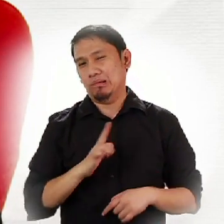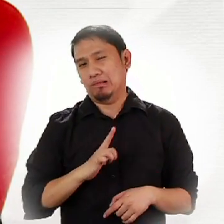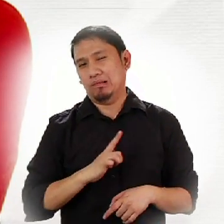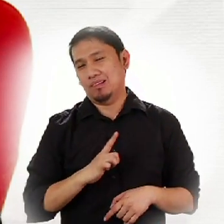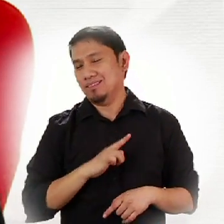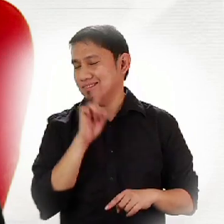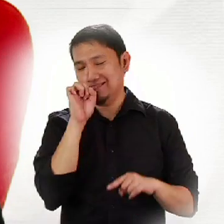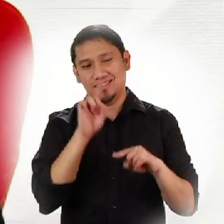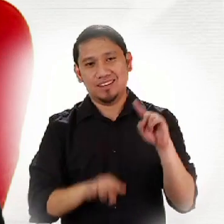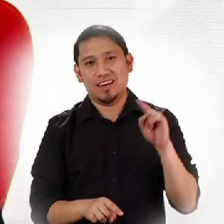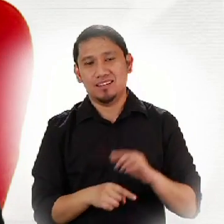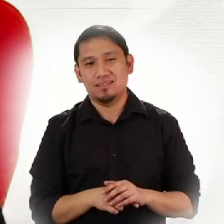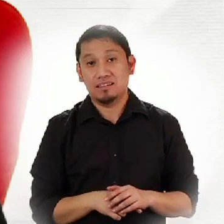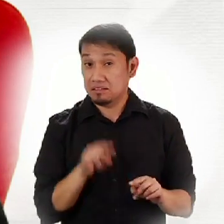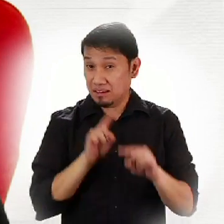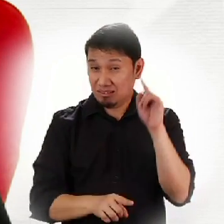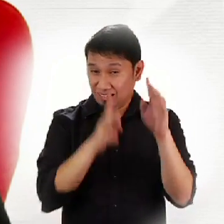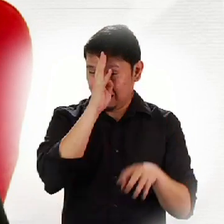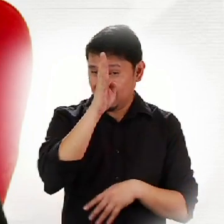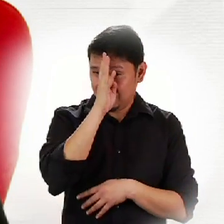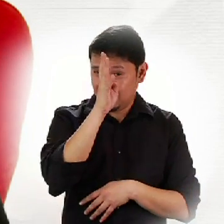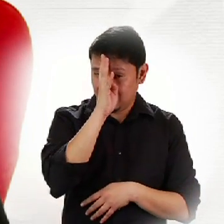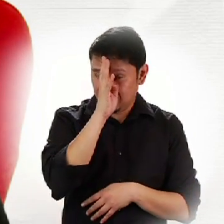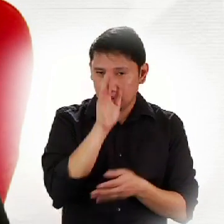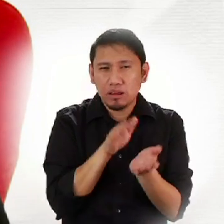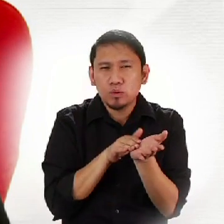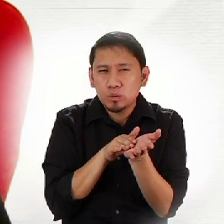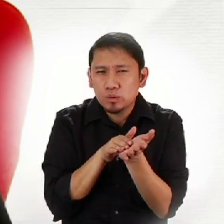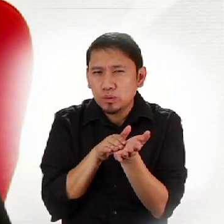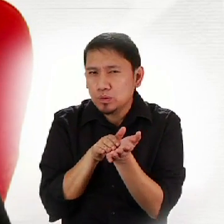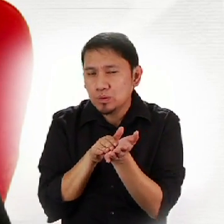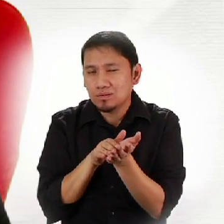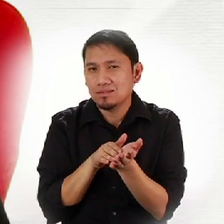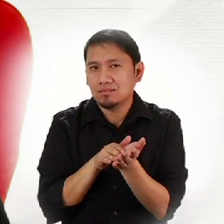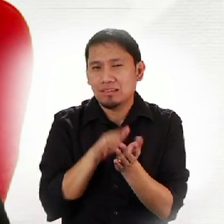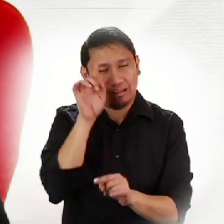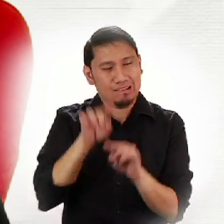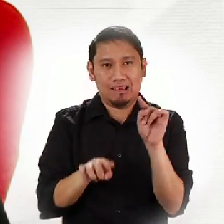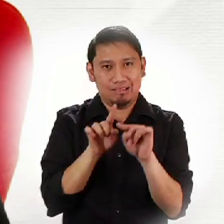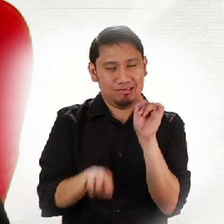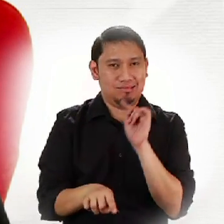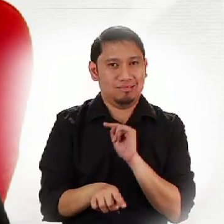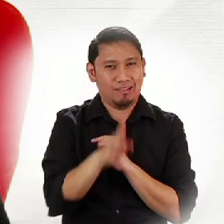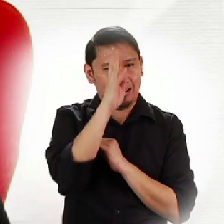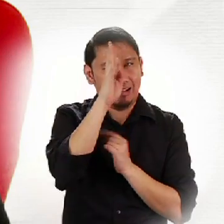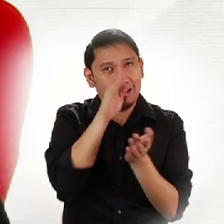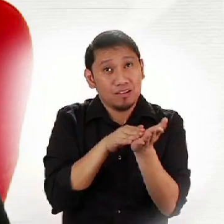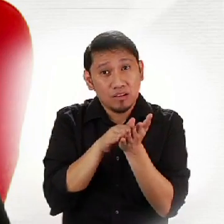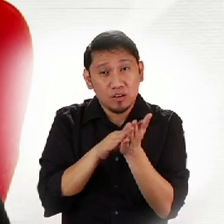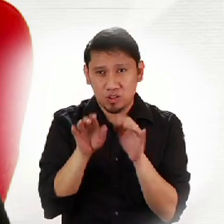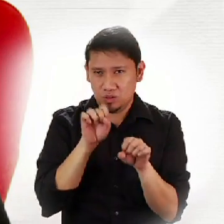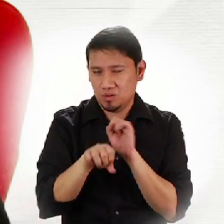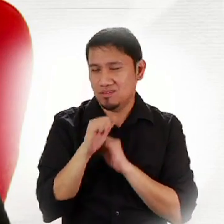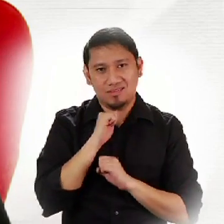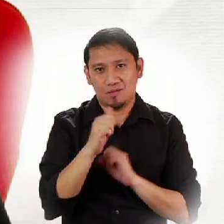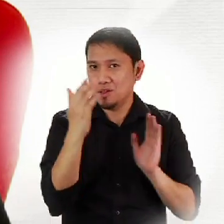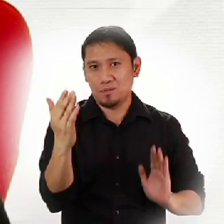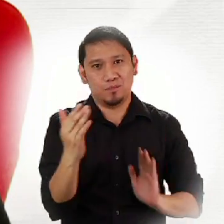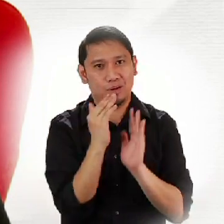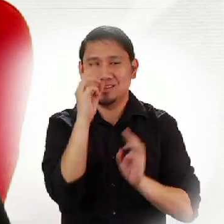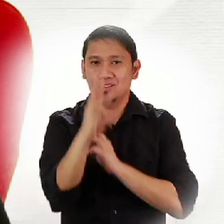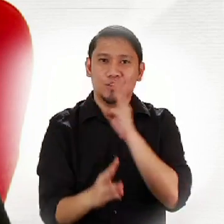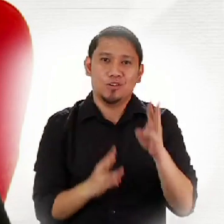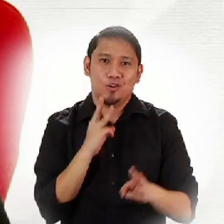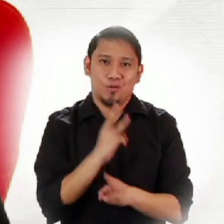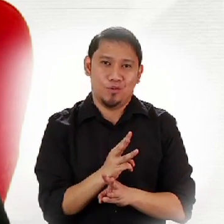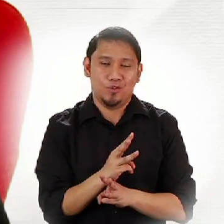lazy. We cannot invent excuses, in order not to be present